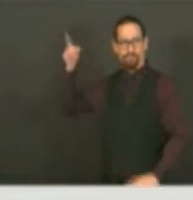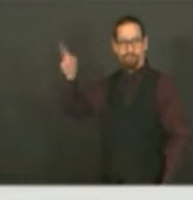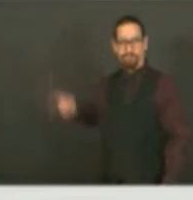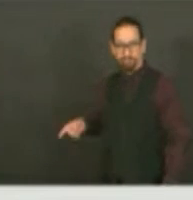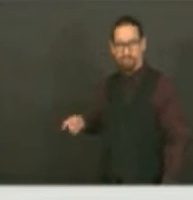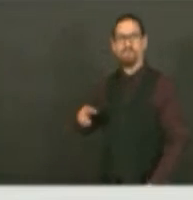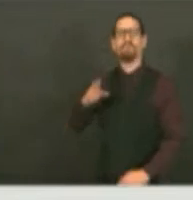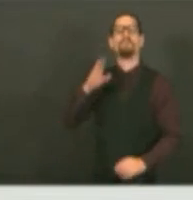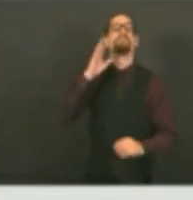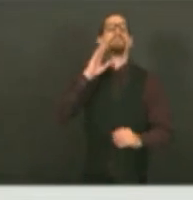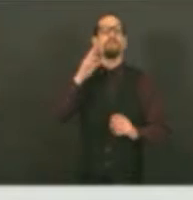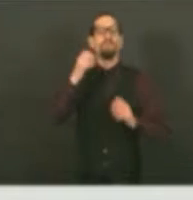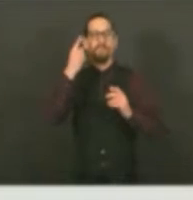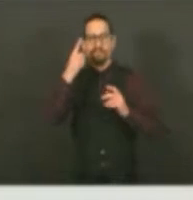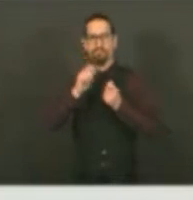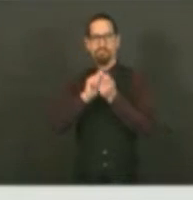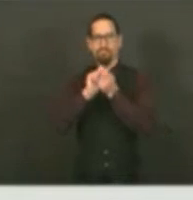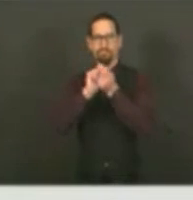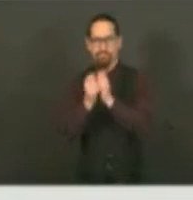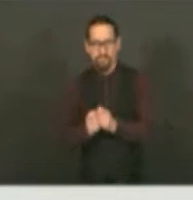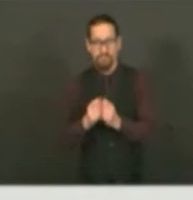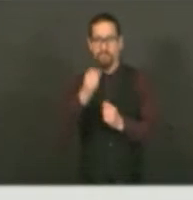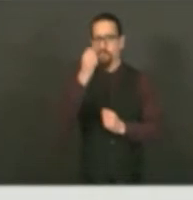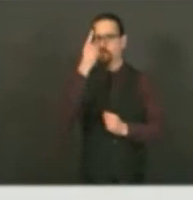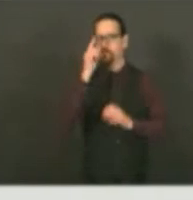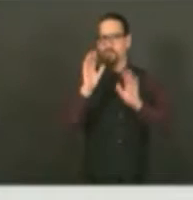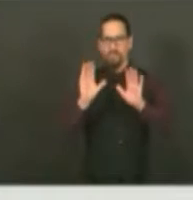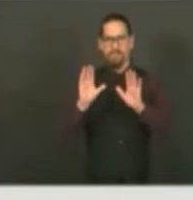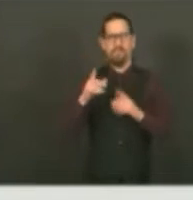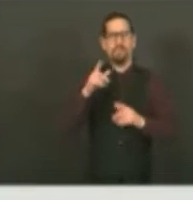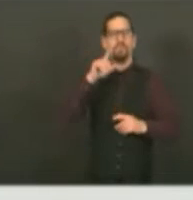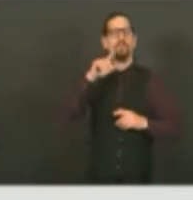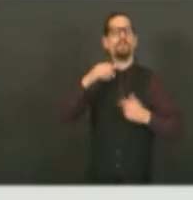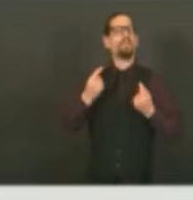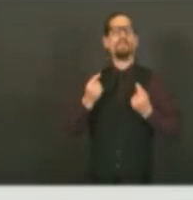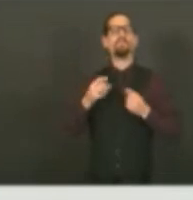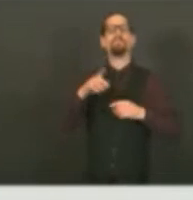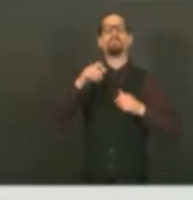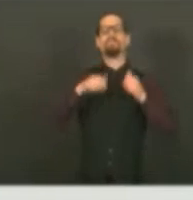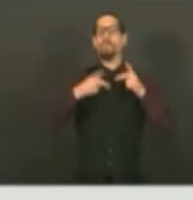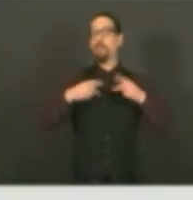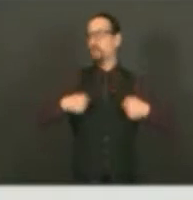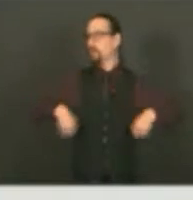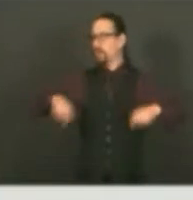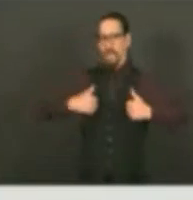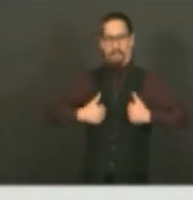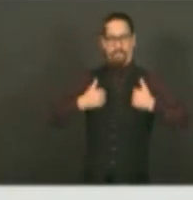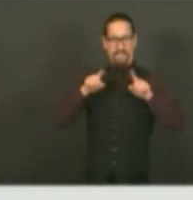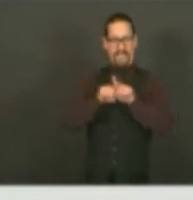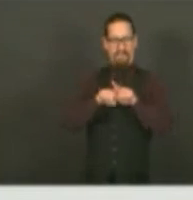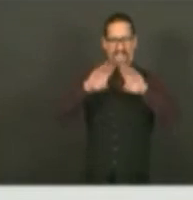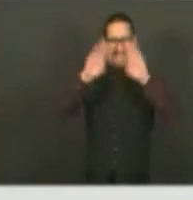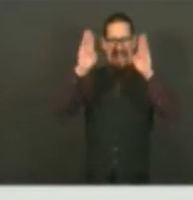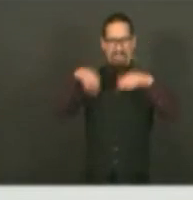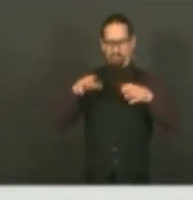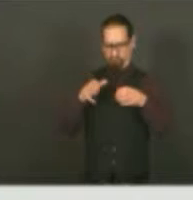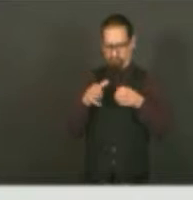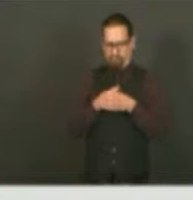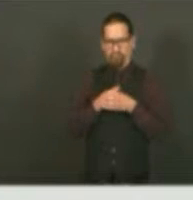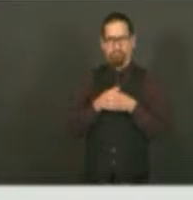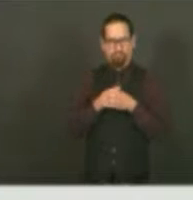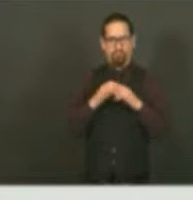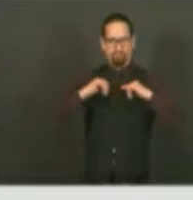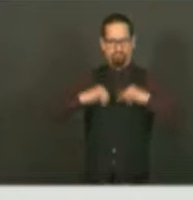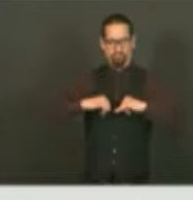people together who are from the same household. The name of the game between now and the end of the year